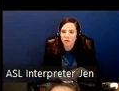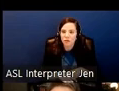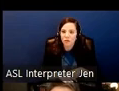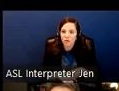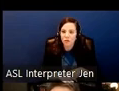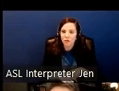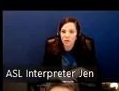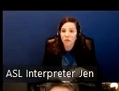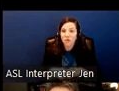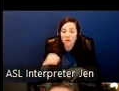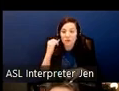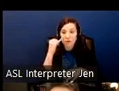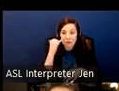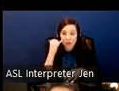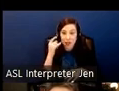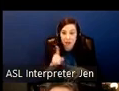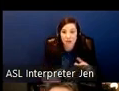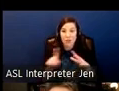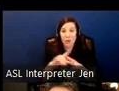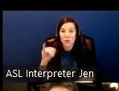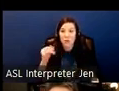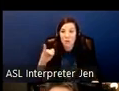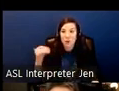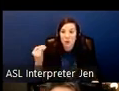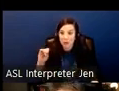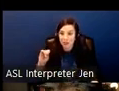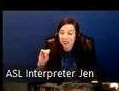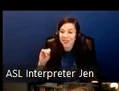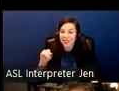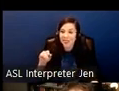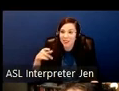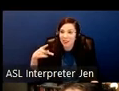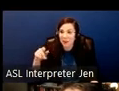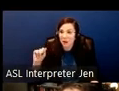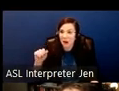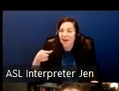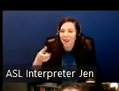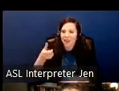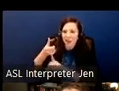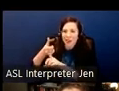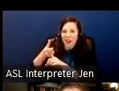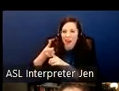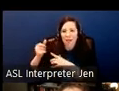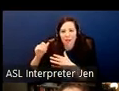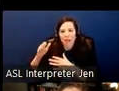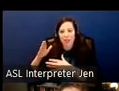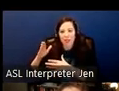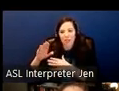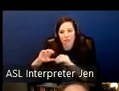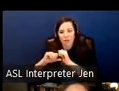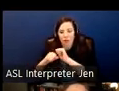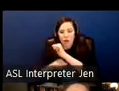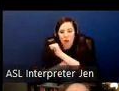Those of you who attended Jojpa's session yesterday have a window into our work because Jojpa is one of the co-creators and founders of the Alma Center.